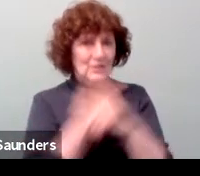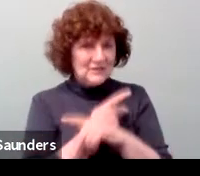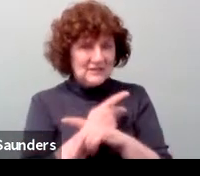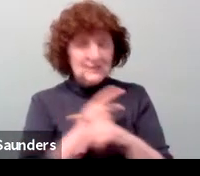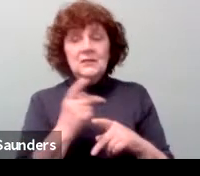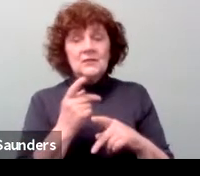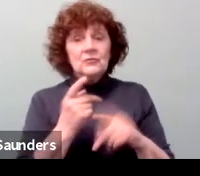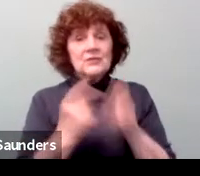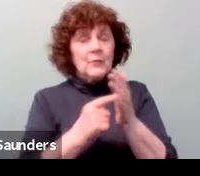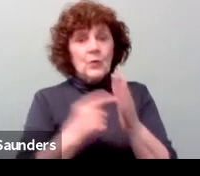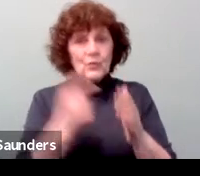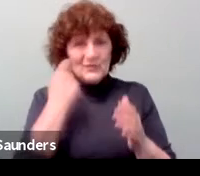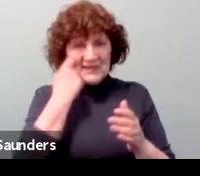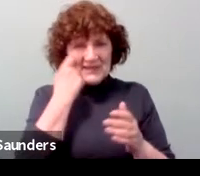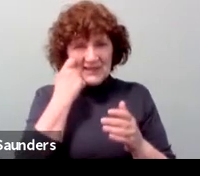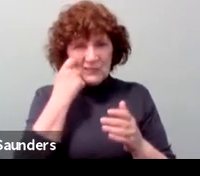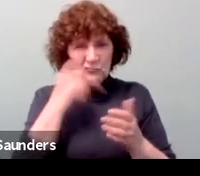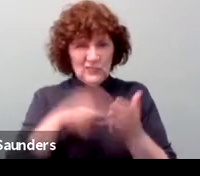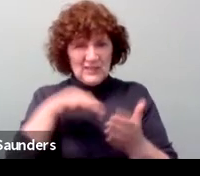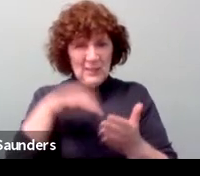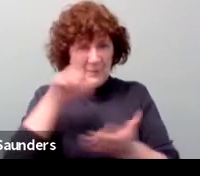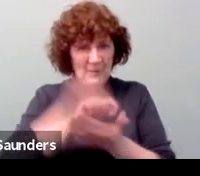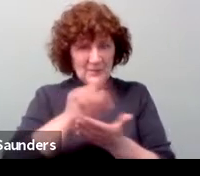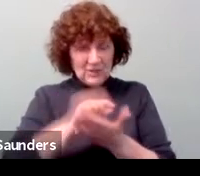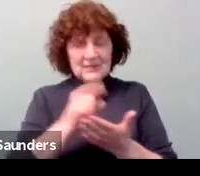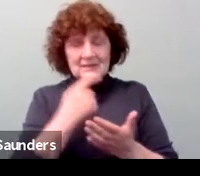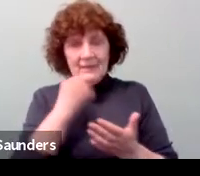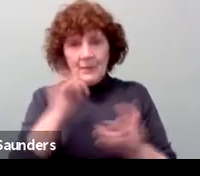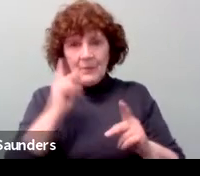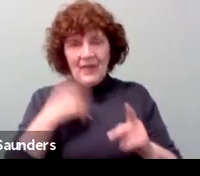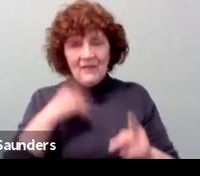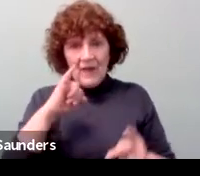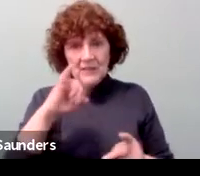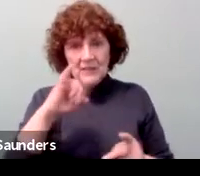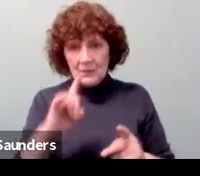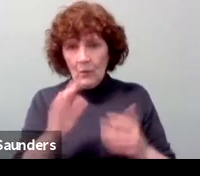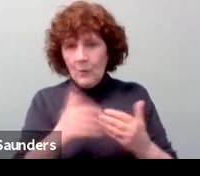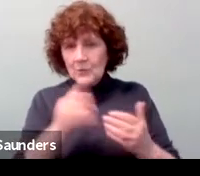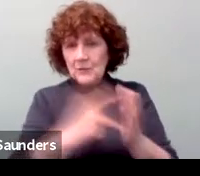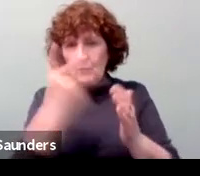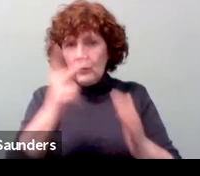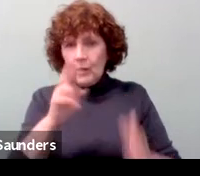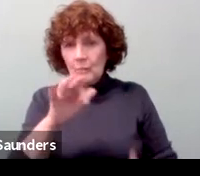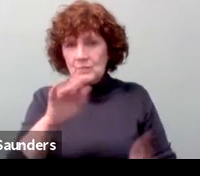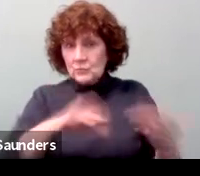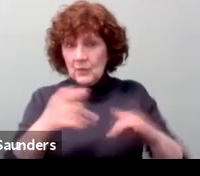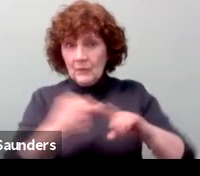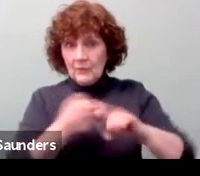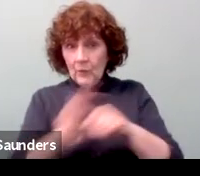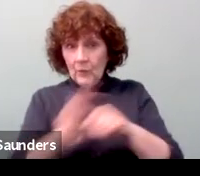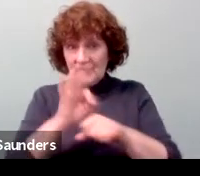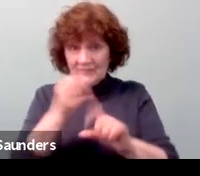recently published study, people with intellectual disabilities had almost doubled the risk of dying from the virus if